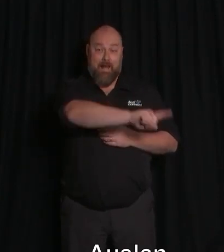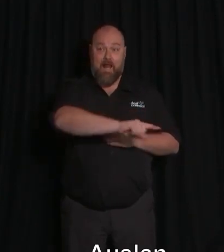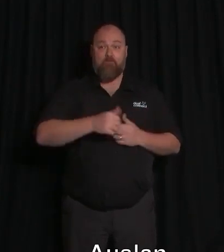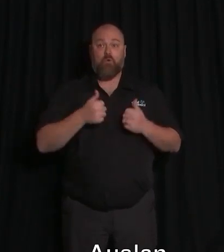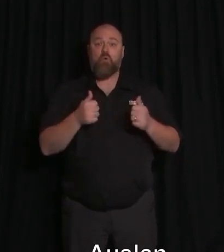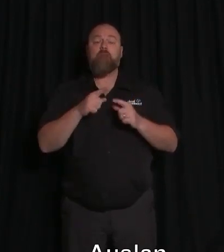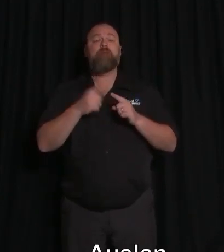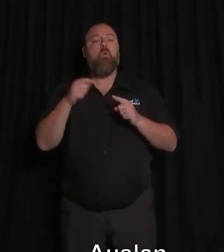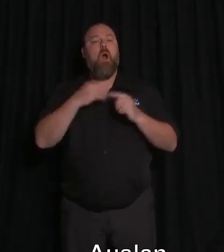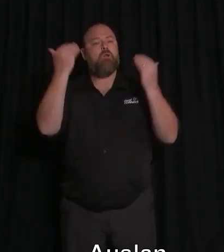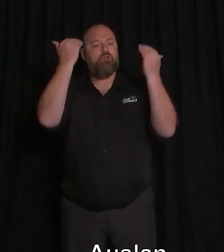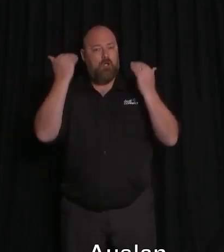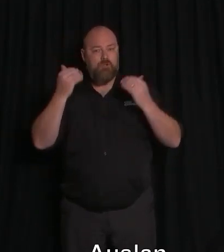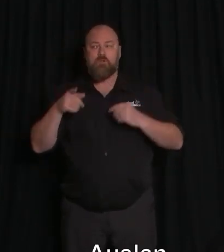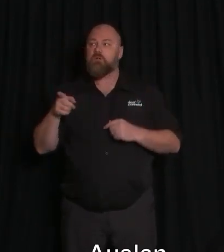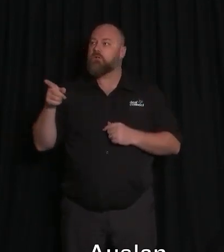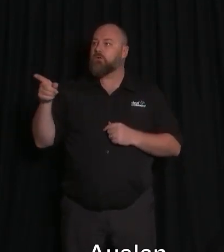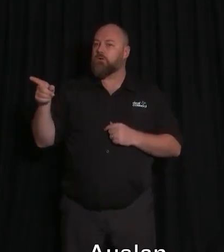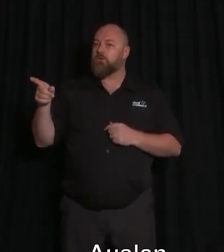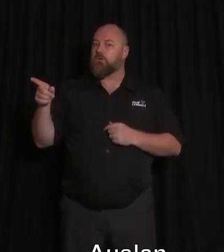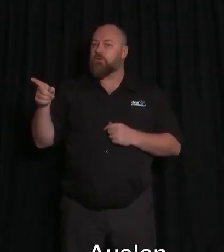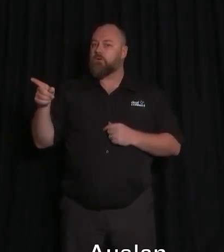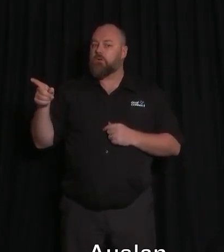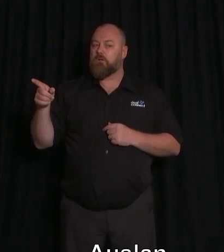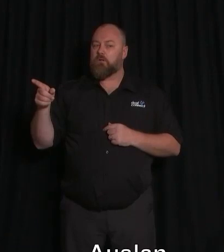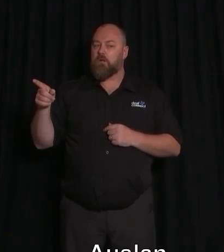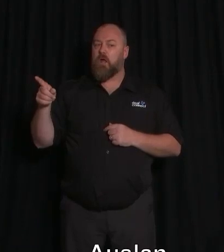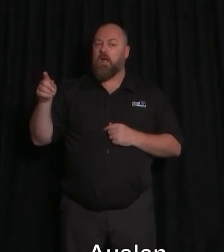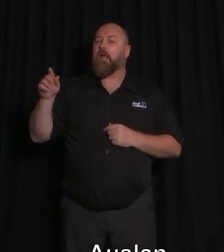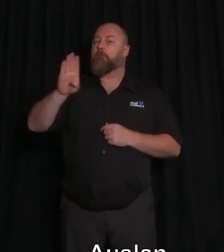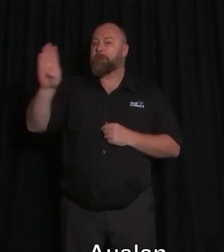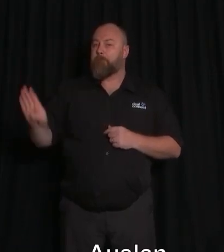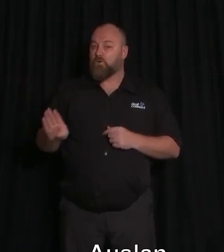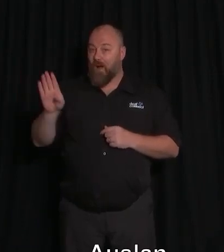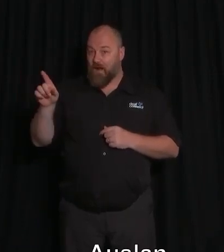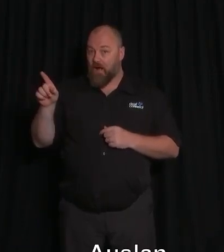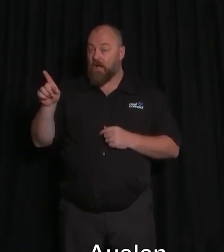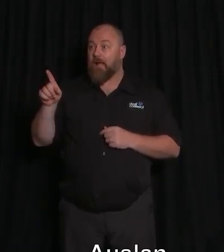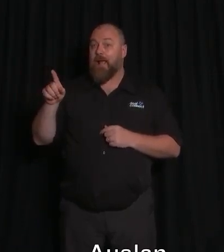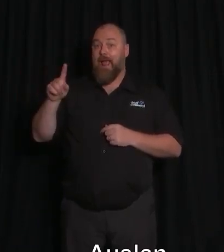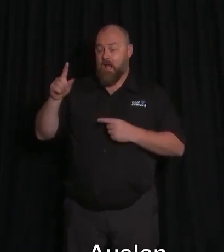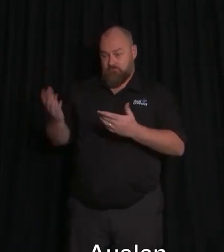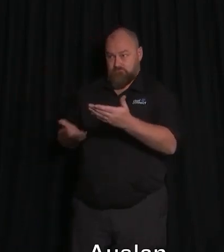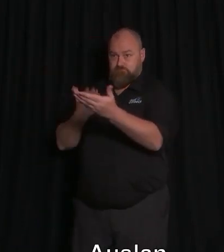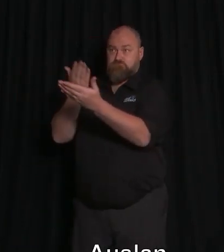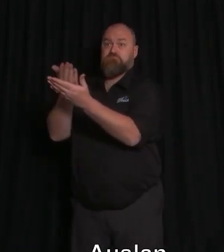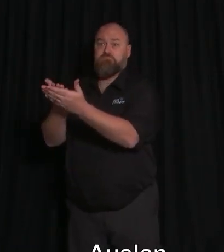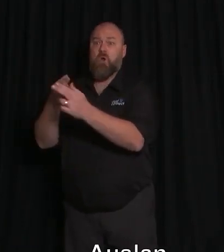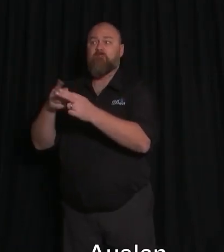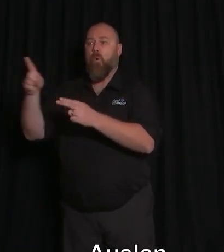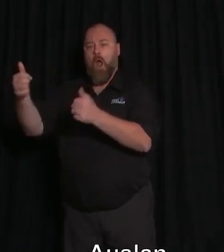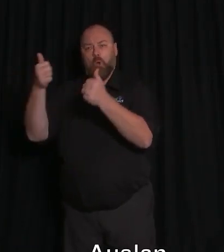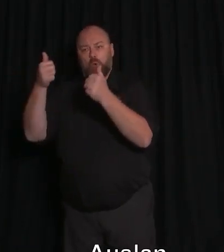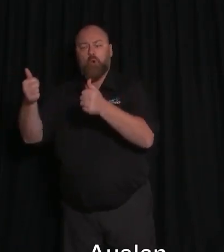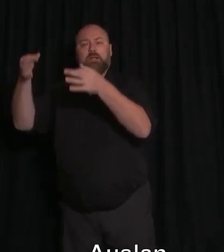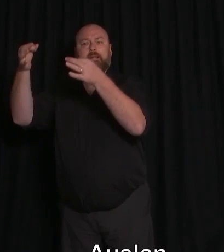in Botswana, which was confirmed by the appeal court last year in Botswana. He laid the basis for the magnificent judgment